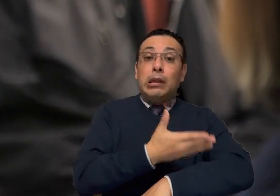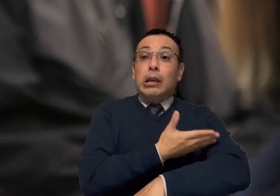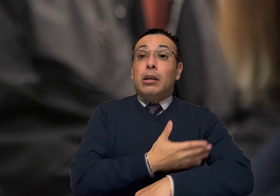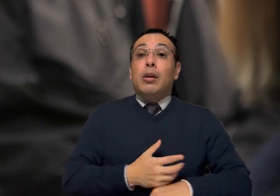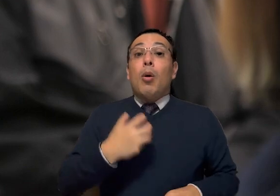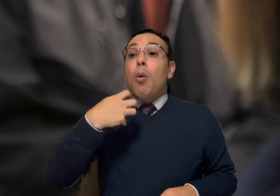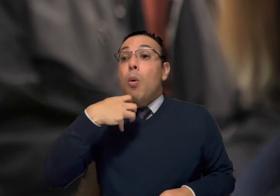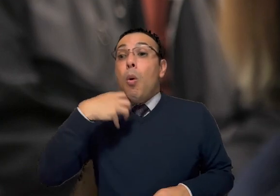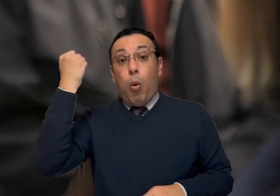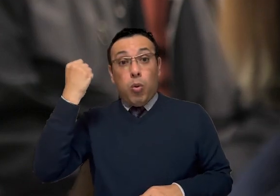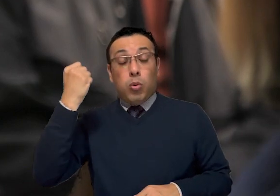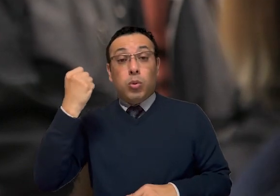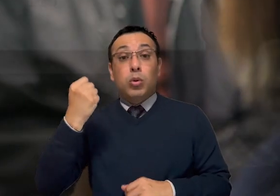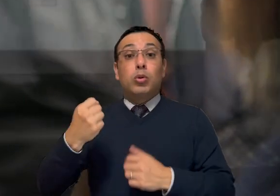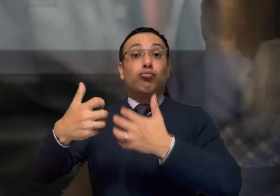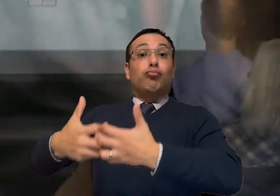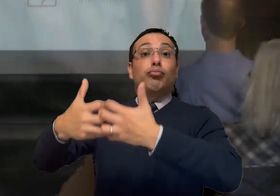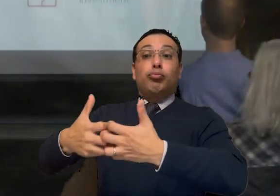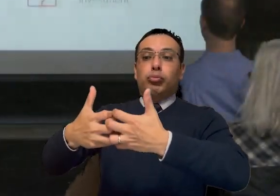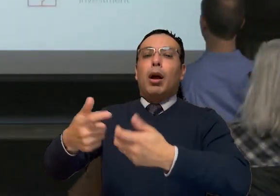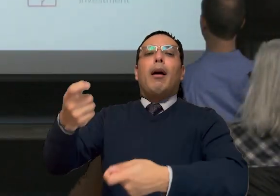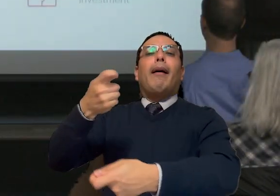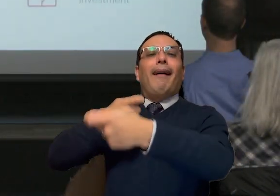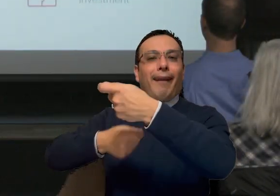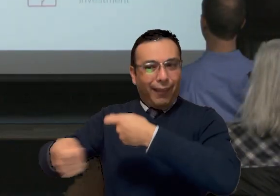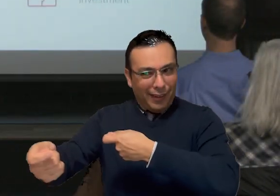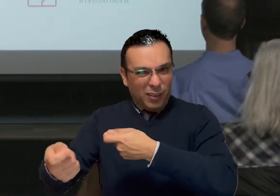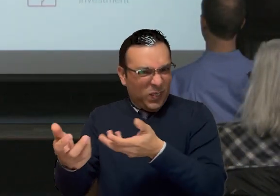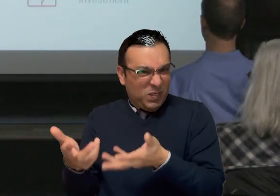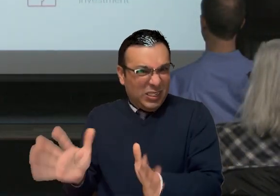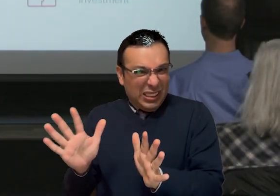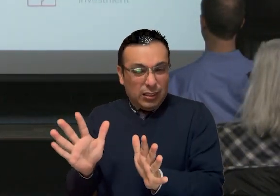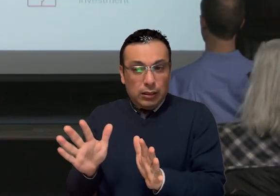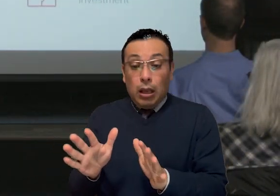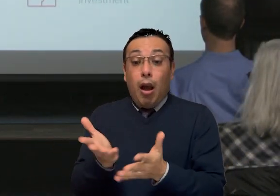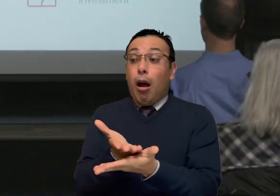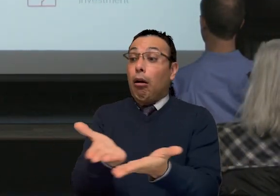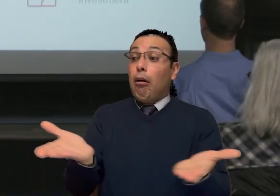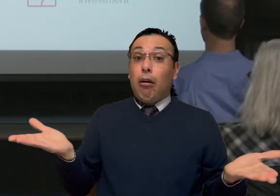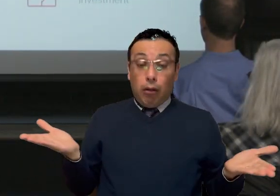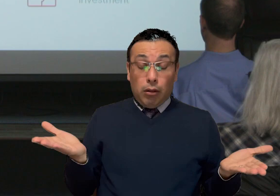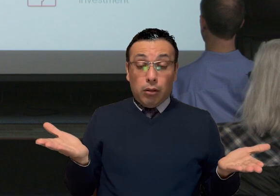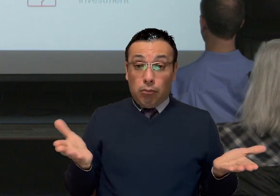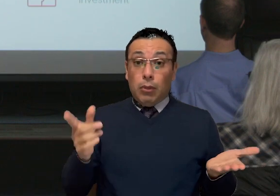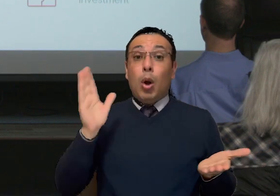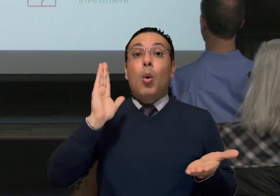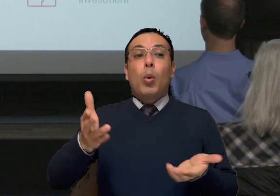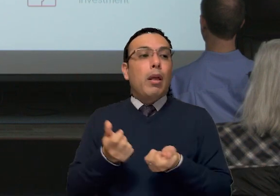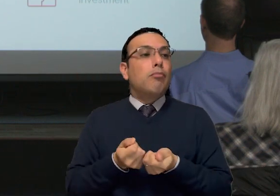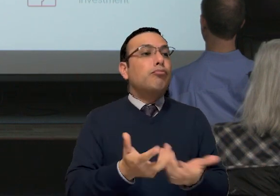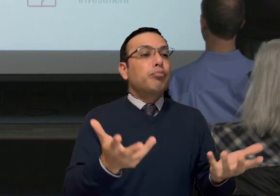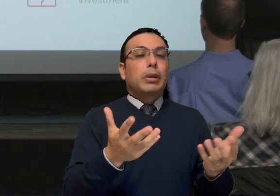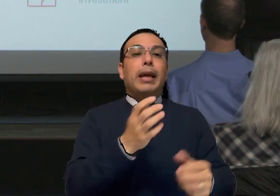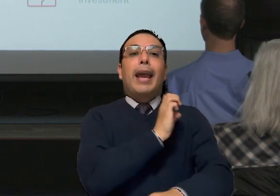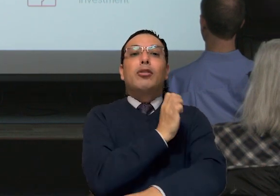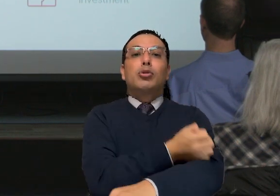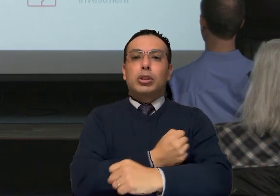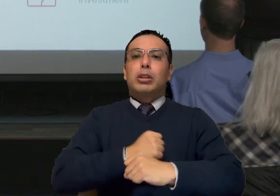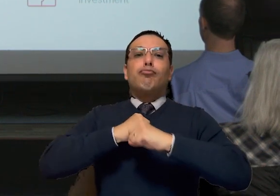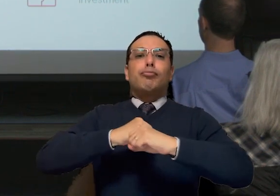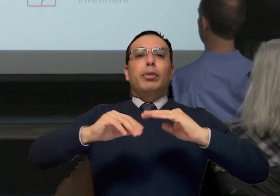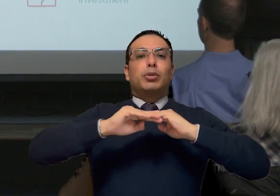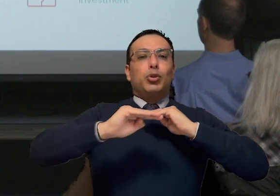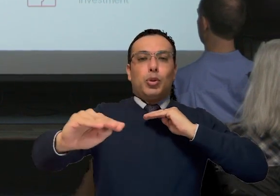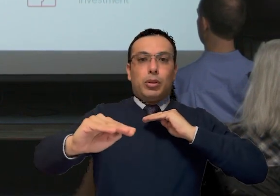being replaced by cleaner resources. And these investments and this development all provide increased energy security. We saw that